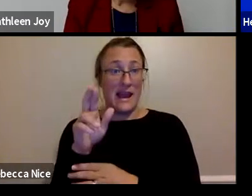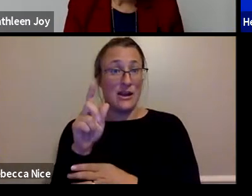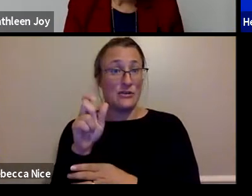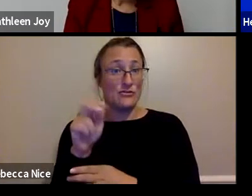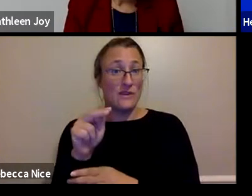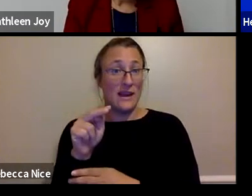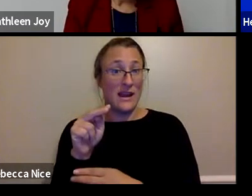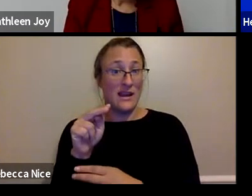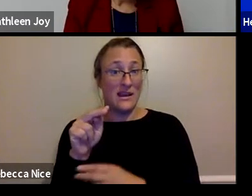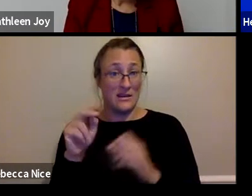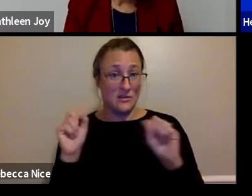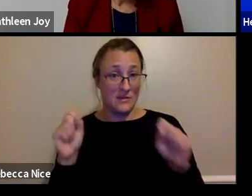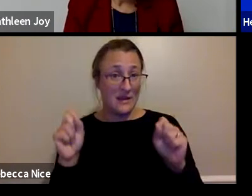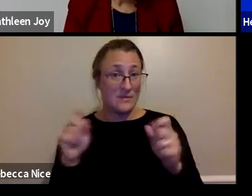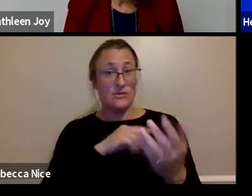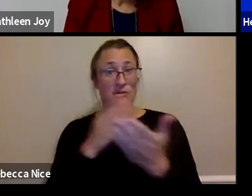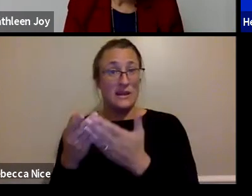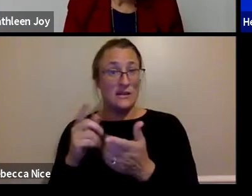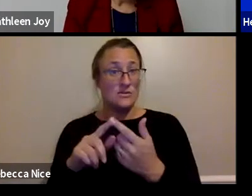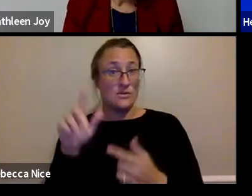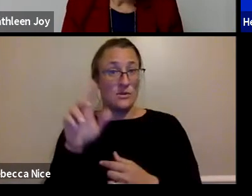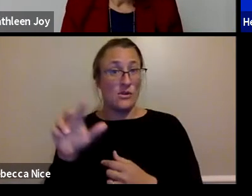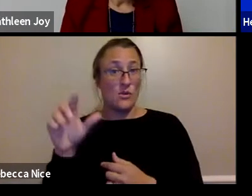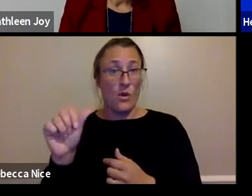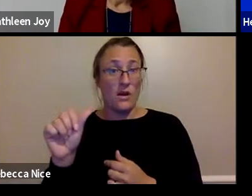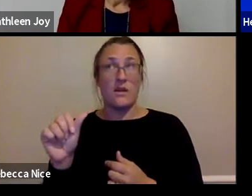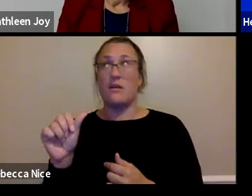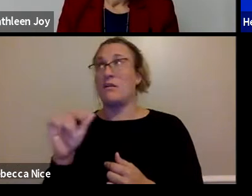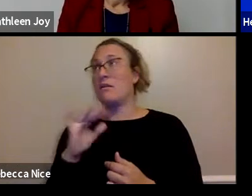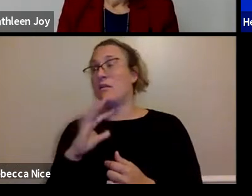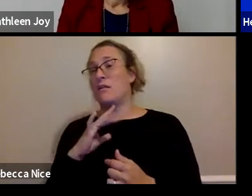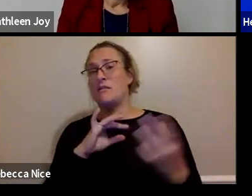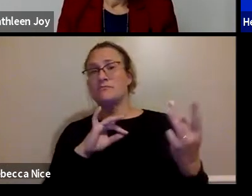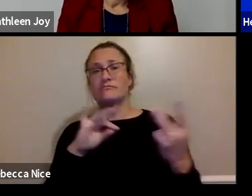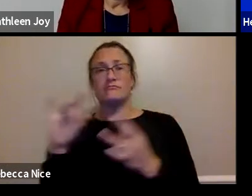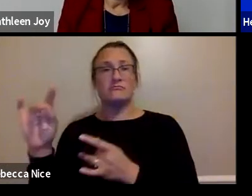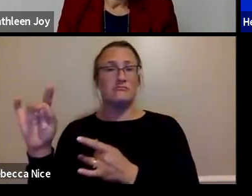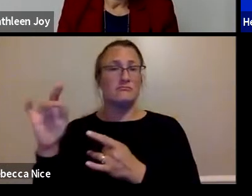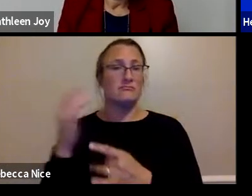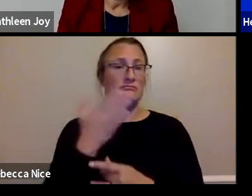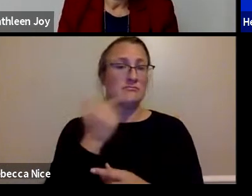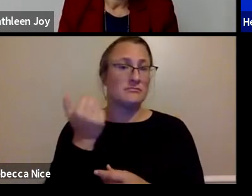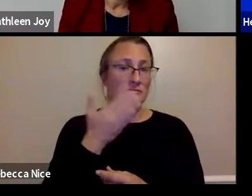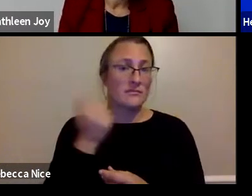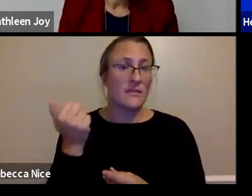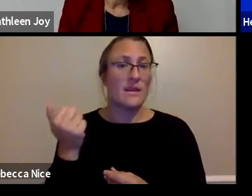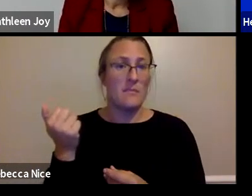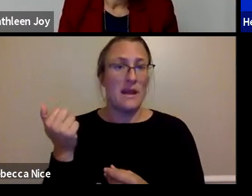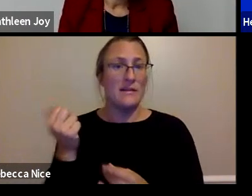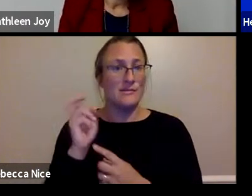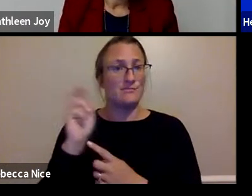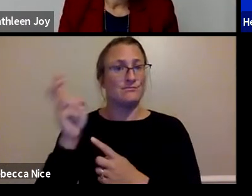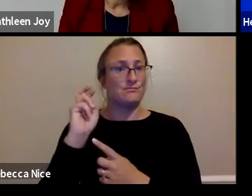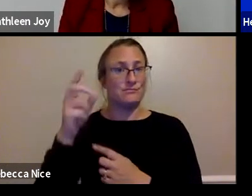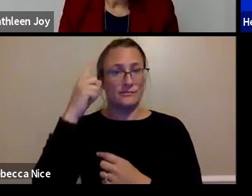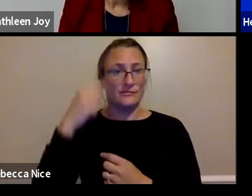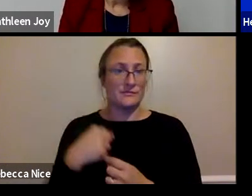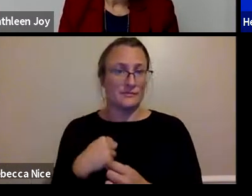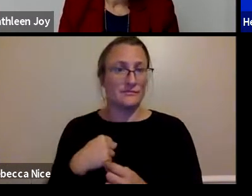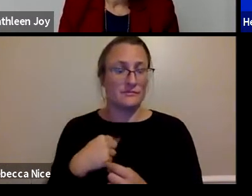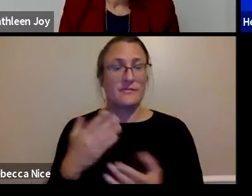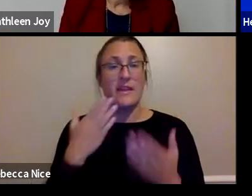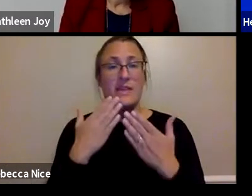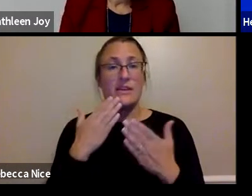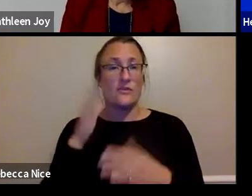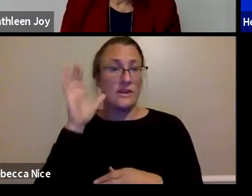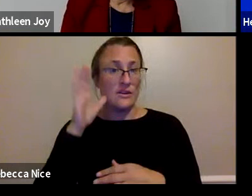to get to LaGuardia would make it a seamless process in transportation. And thank you for